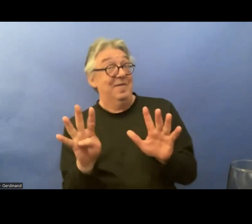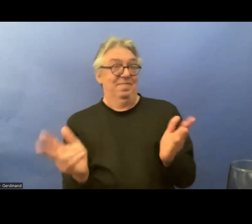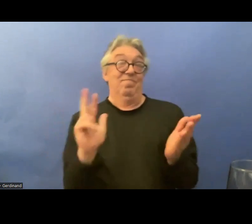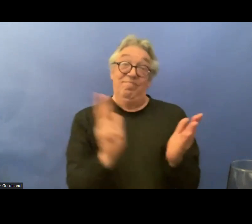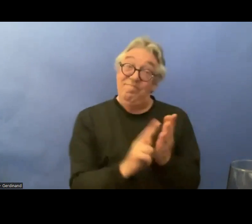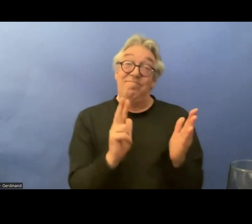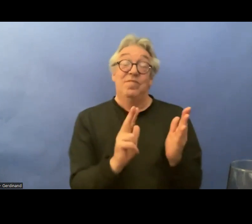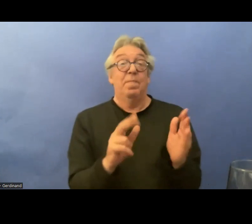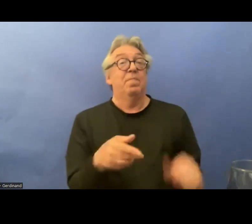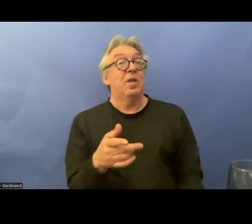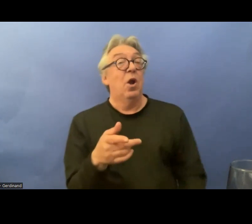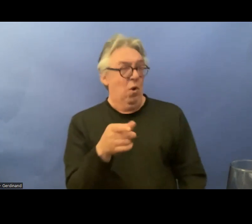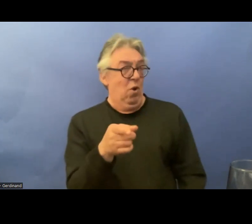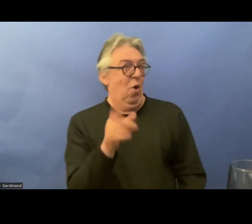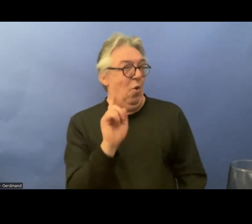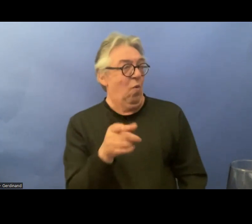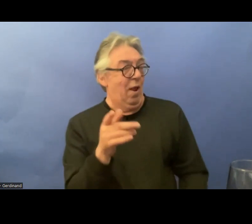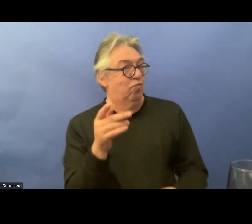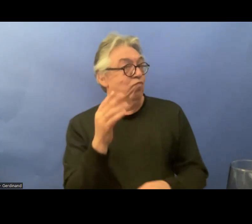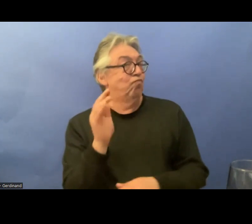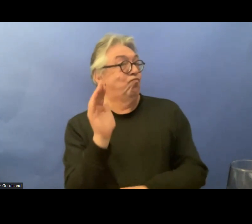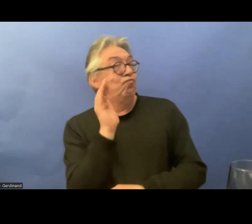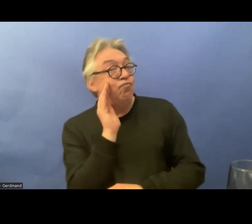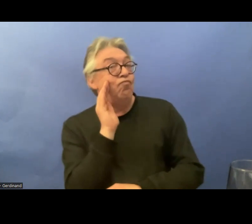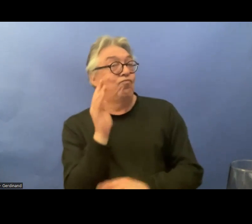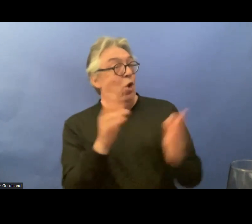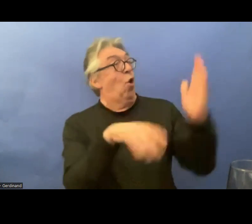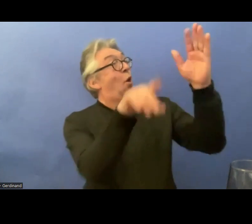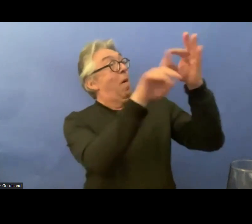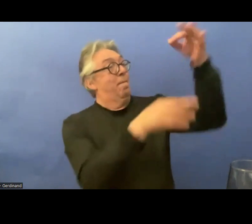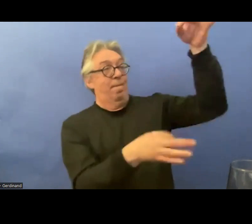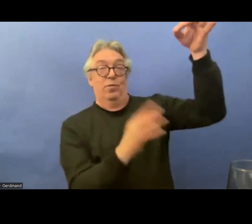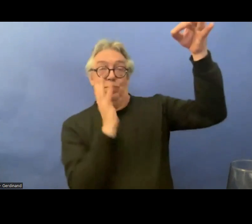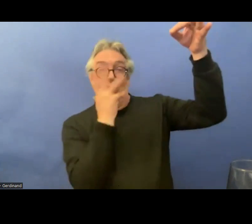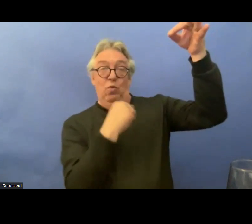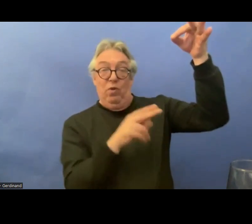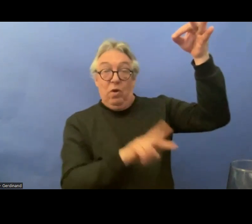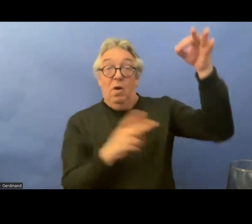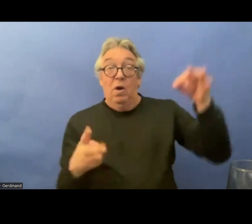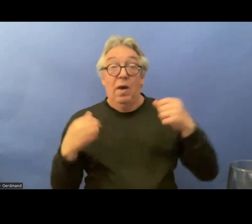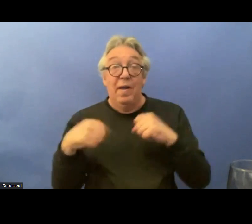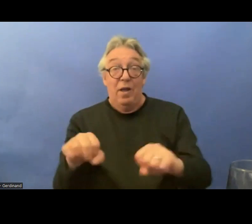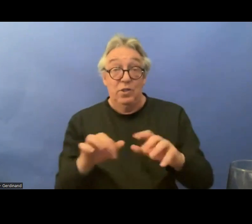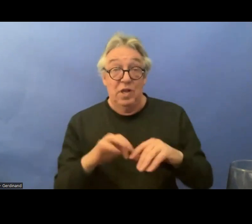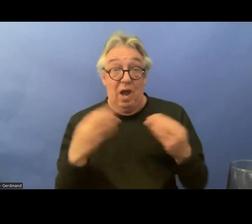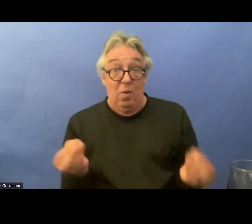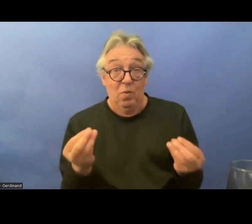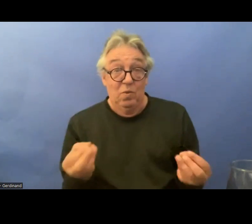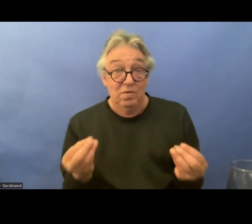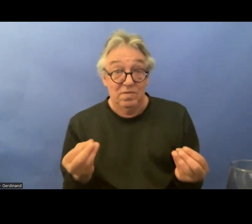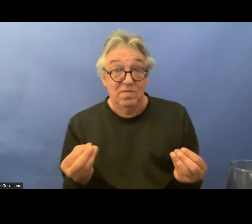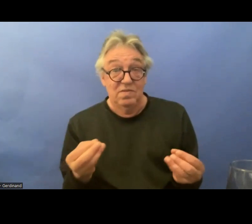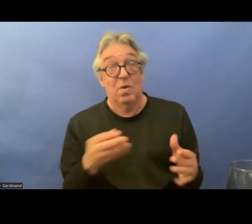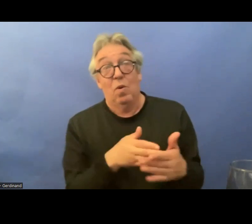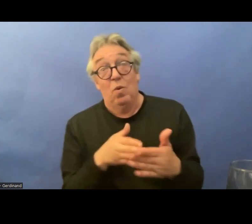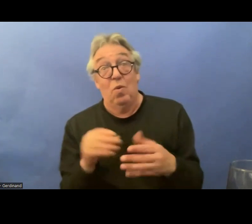also some of the significant challenges in terms of translating policy to action, which I'll also touch upon